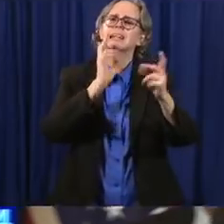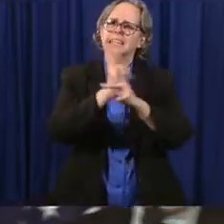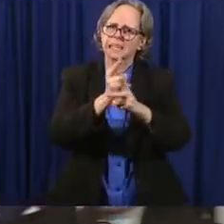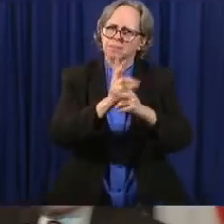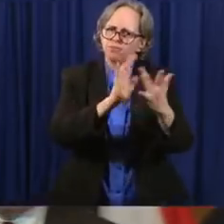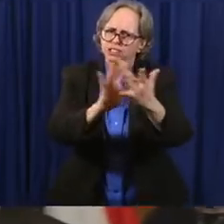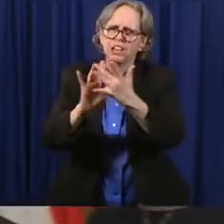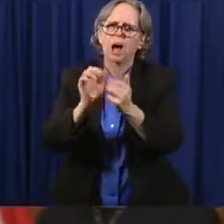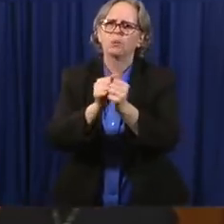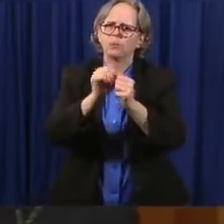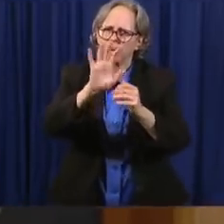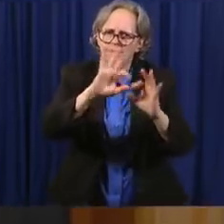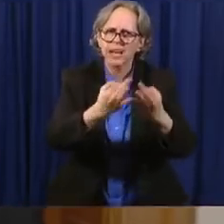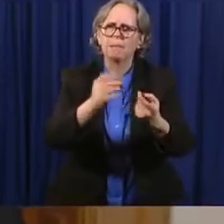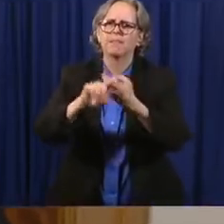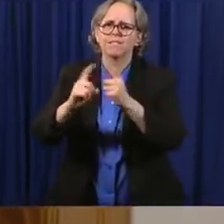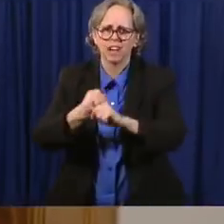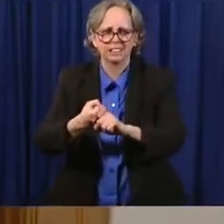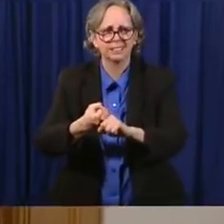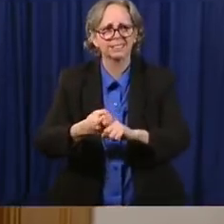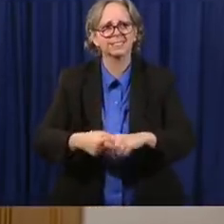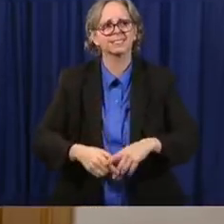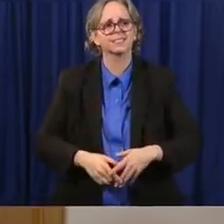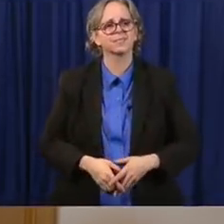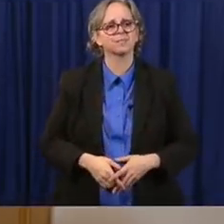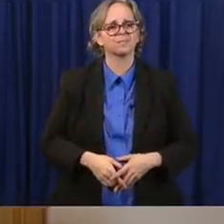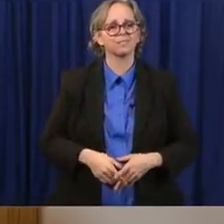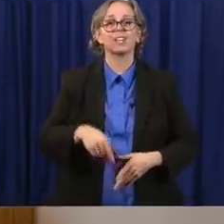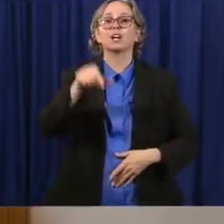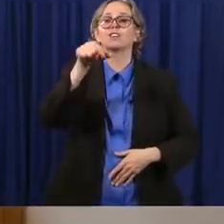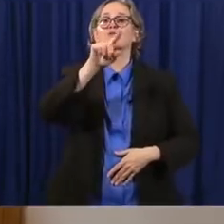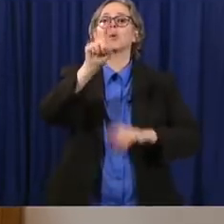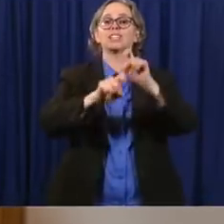thank you very much. We'll take questions.